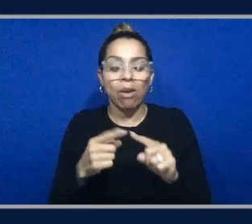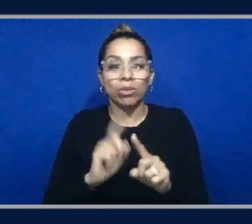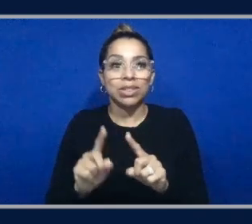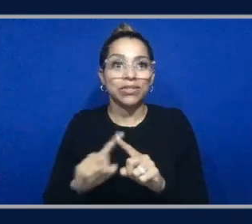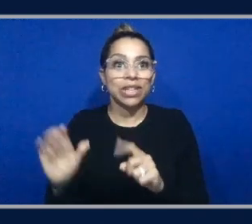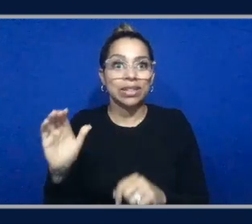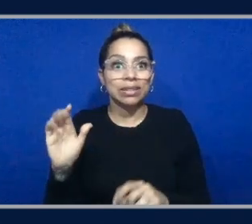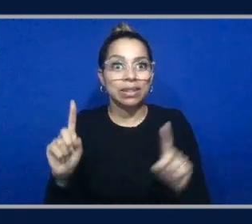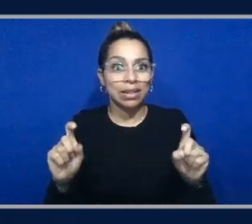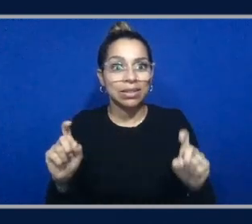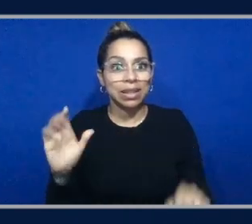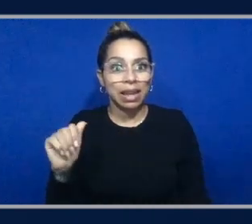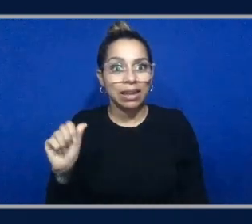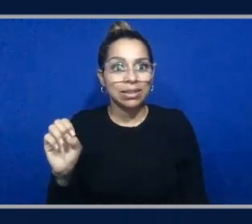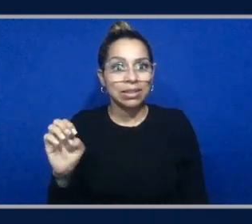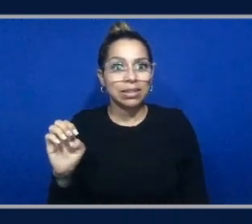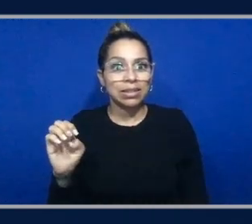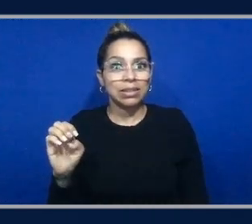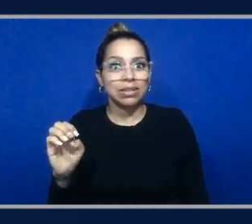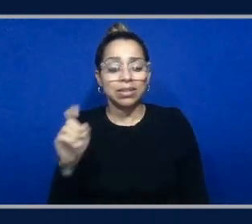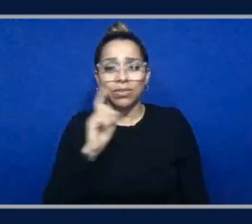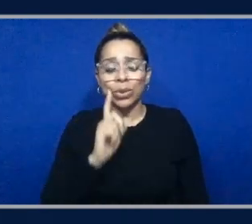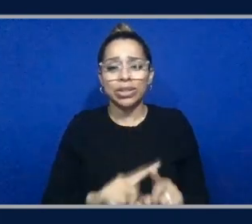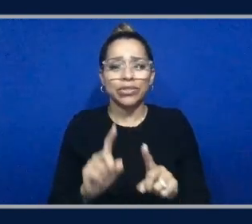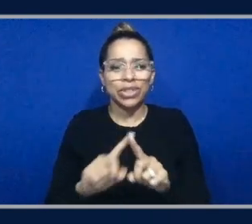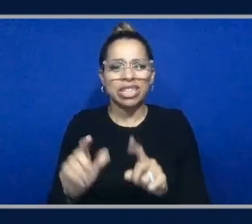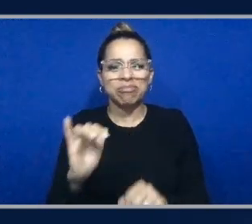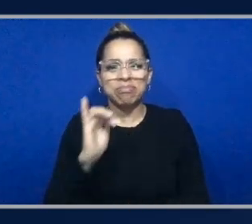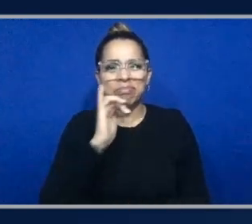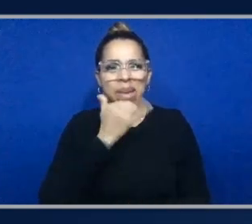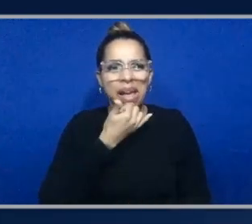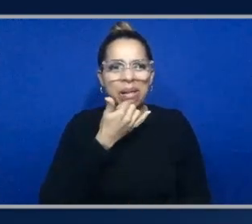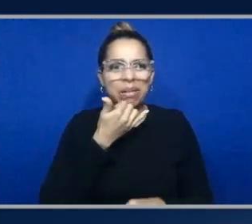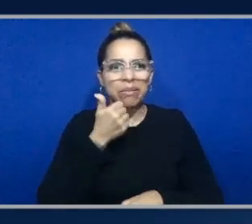test cases for different malformed inputs,